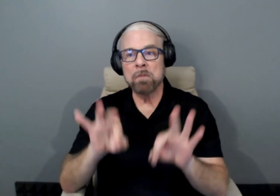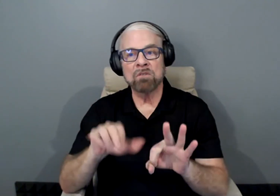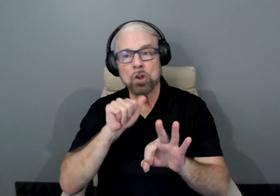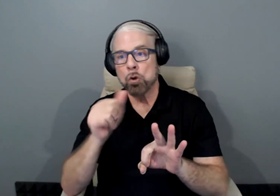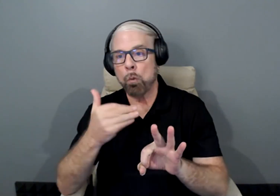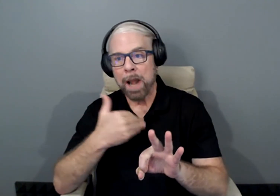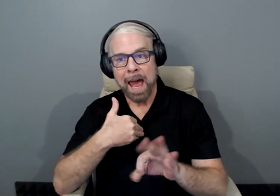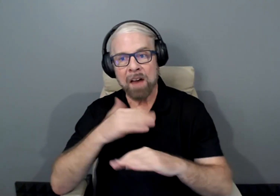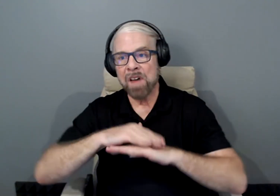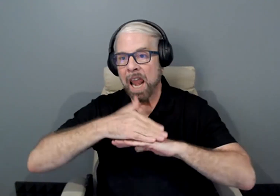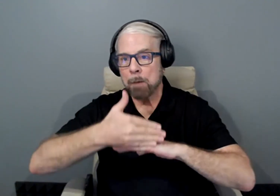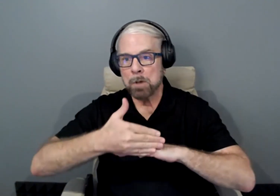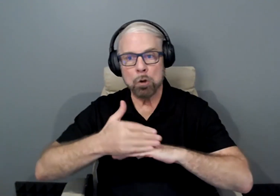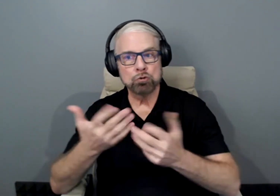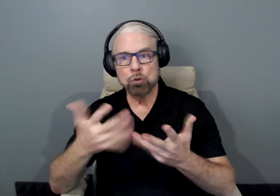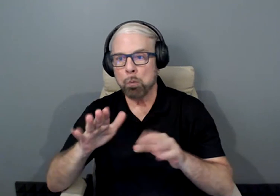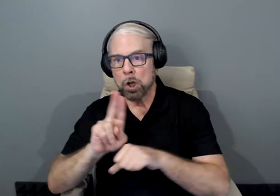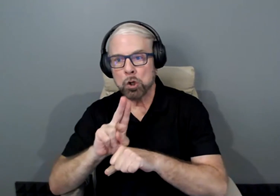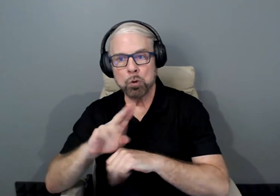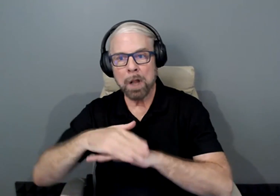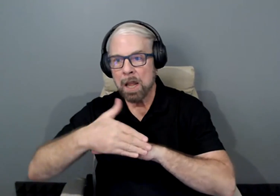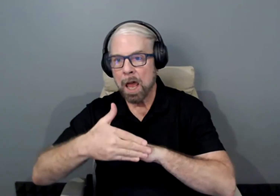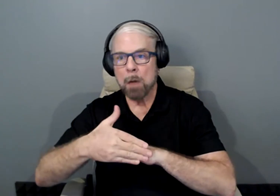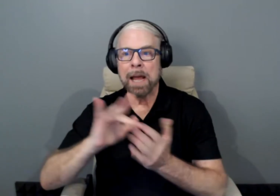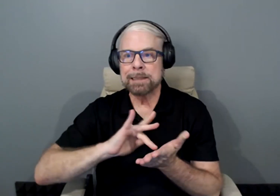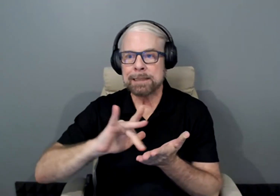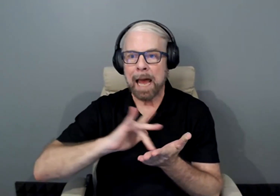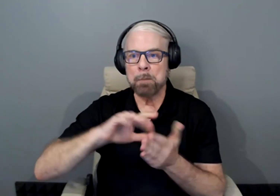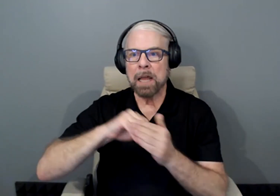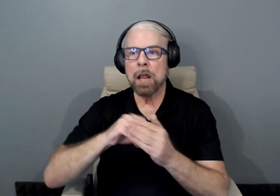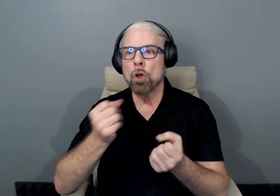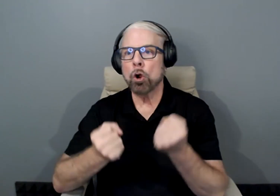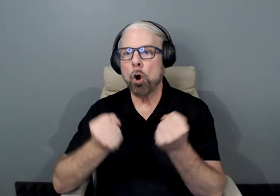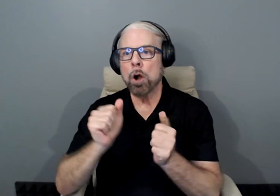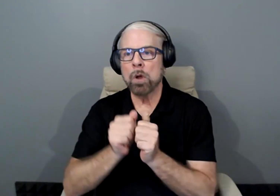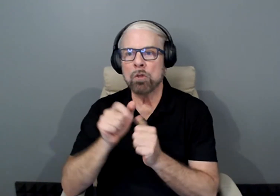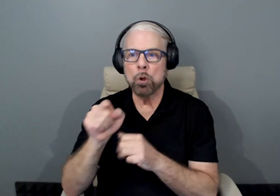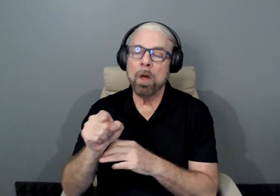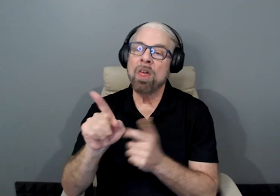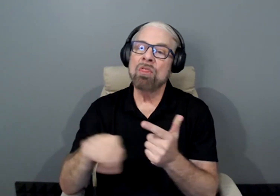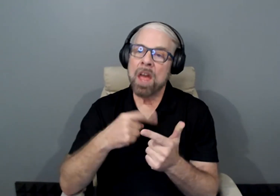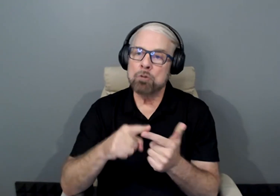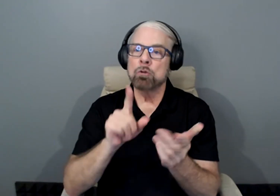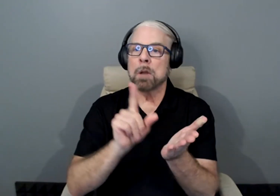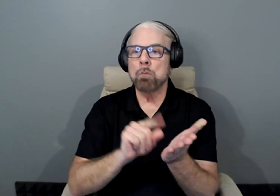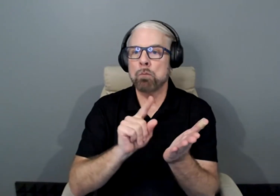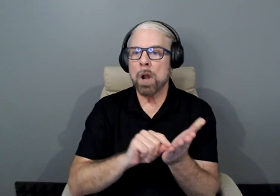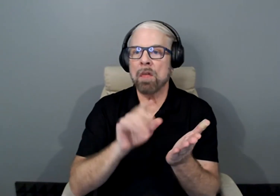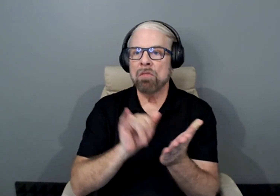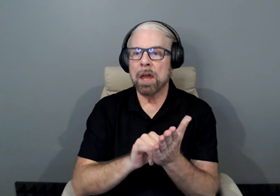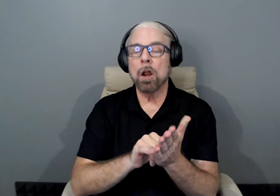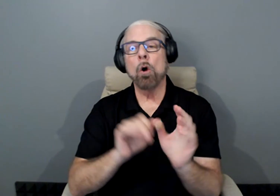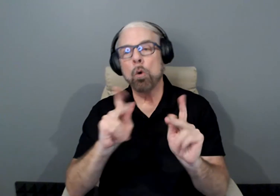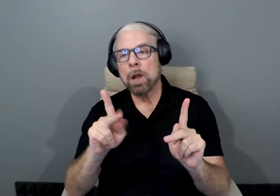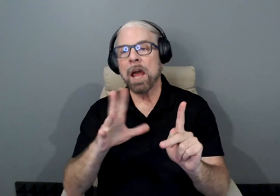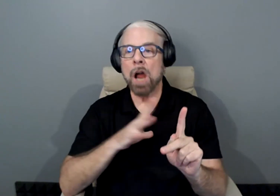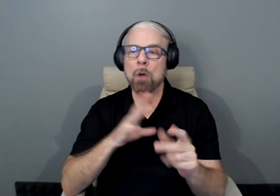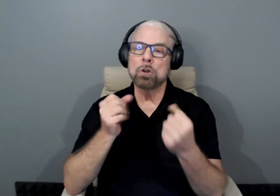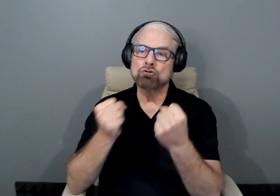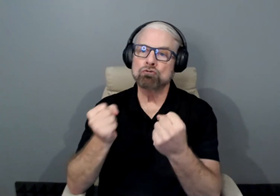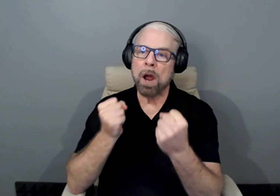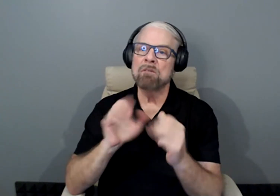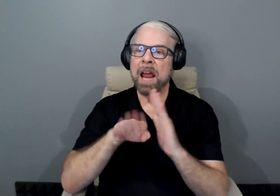want to be using a laptop or a tablet in the car with you, that you can print it out. So, okay, I was driving for half an hour,